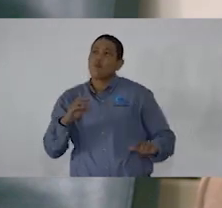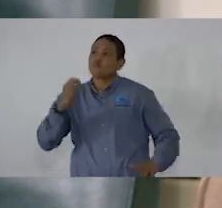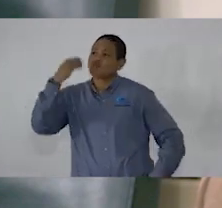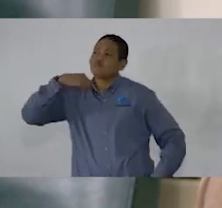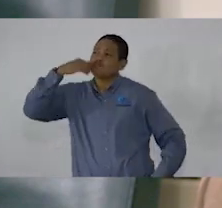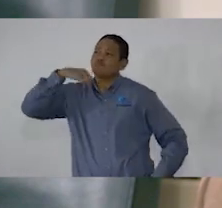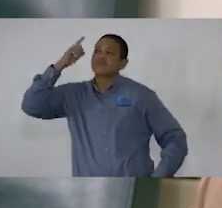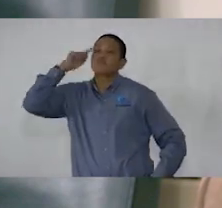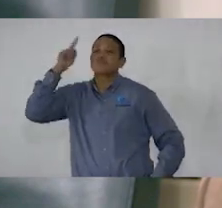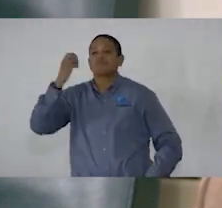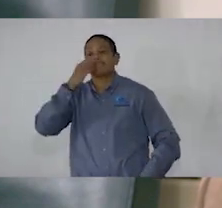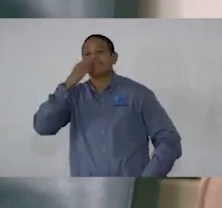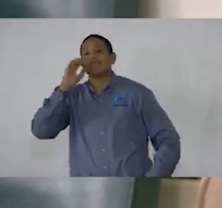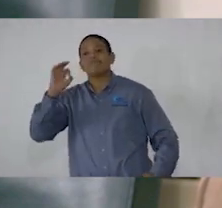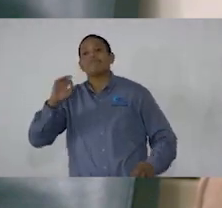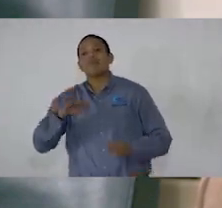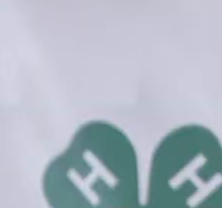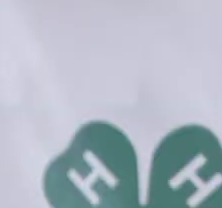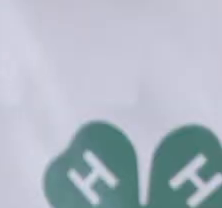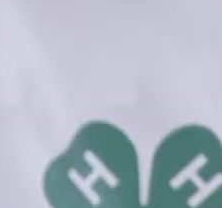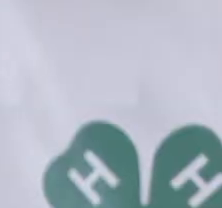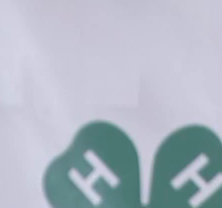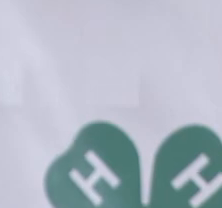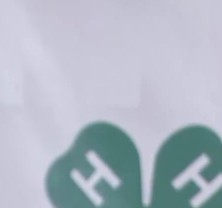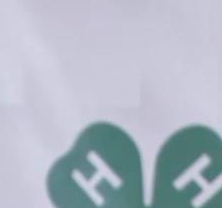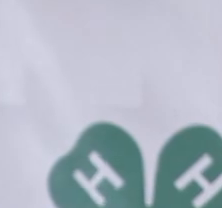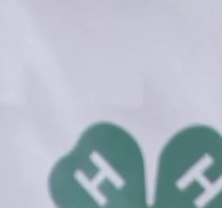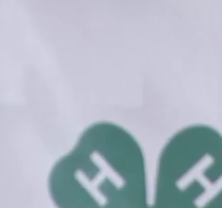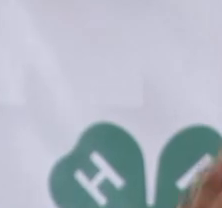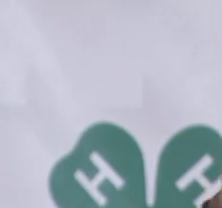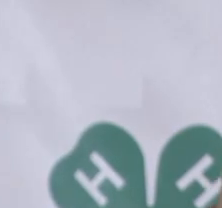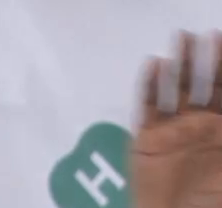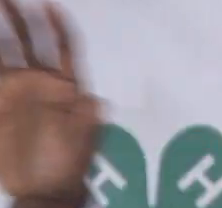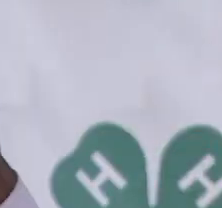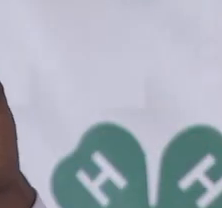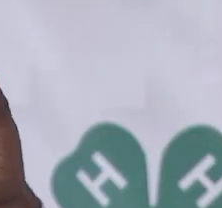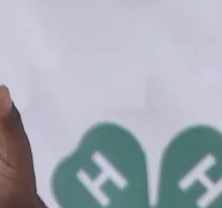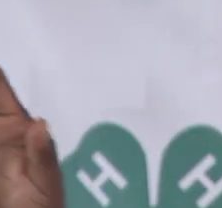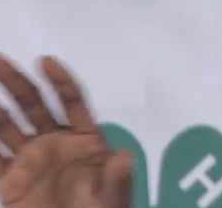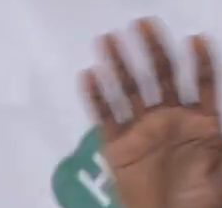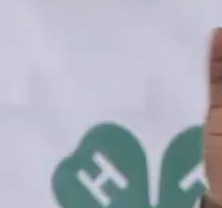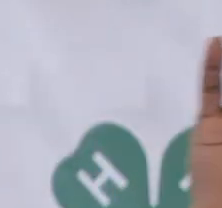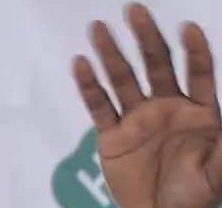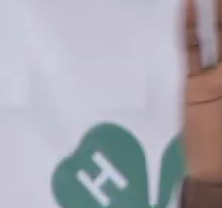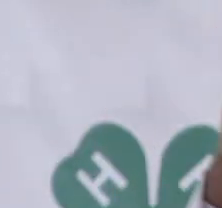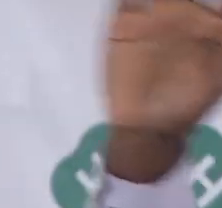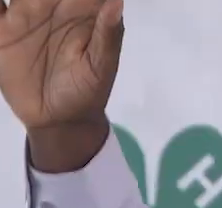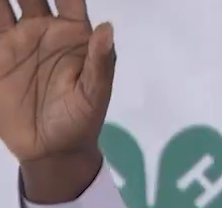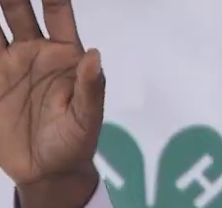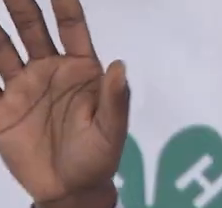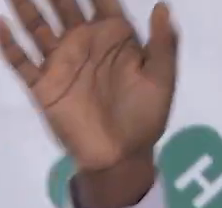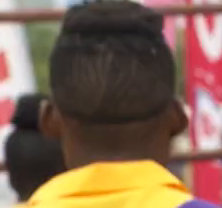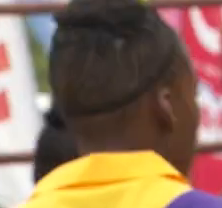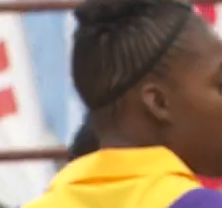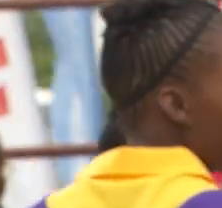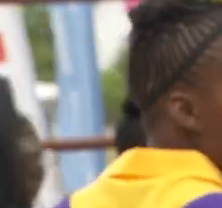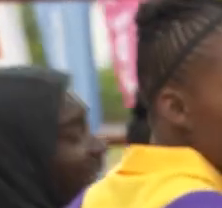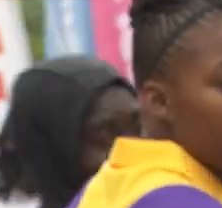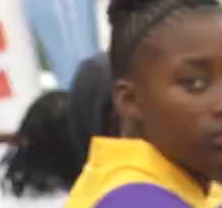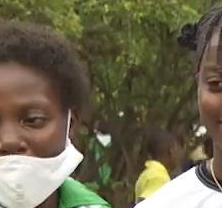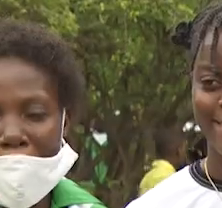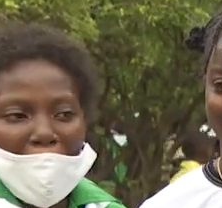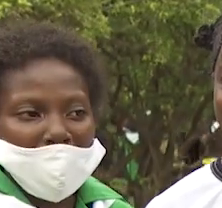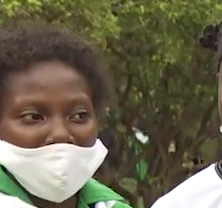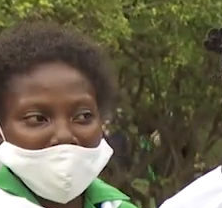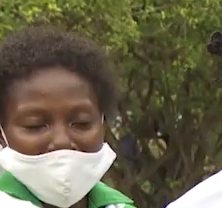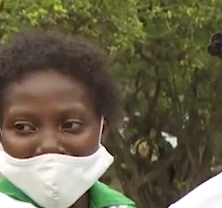of nutritious local foods. The ministry will also be driving agriculture in primary and secondary schools at a